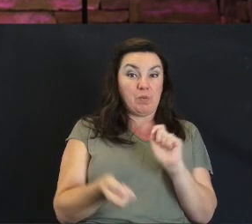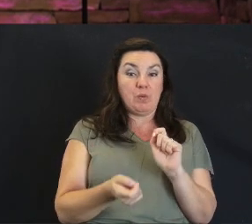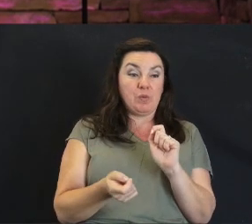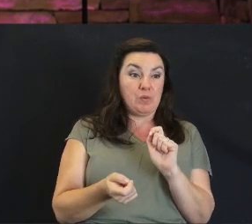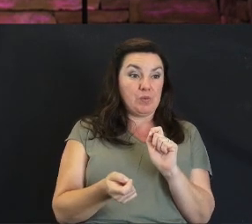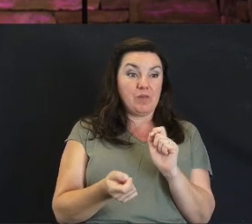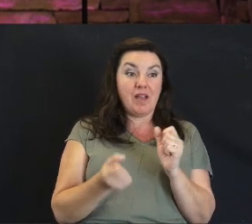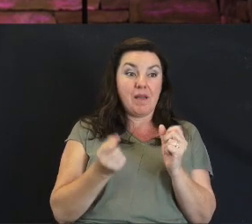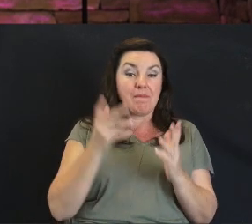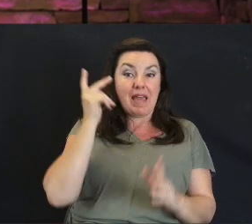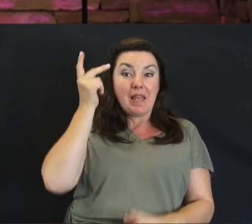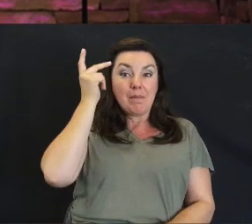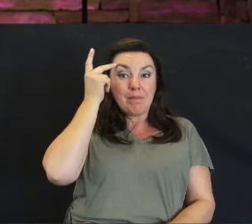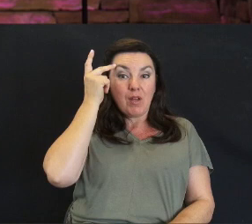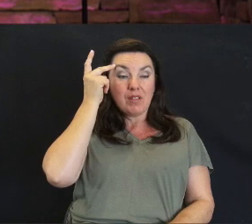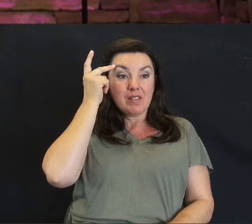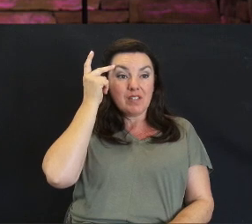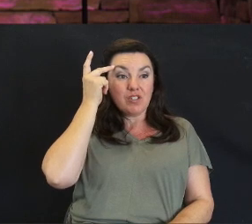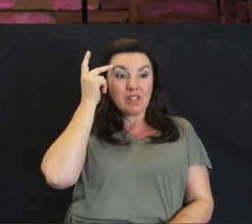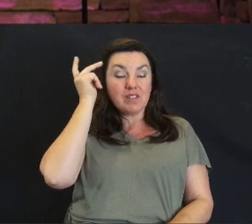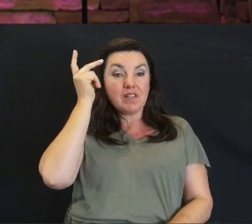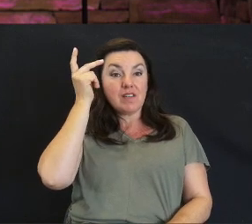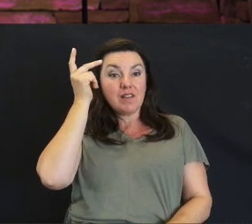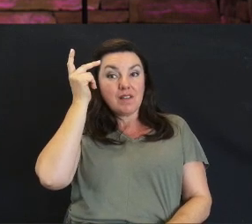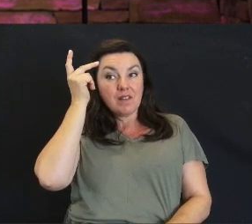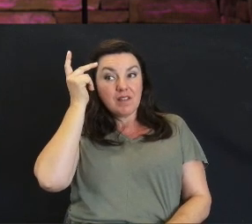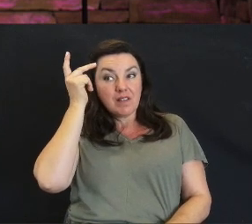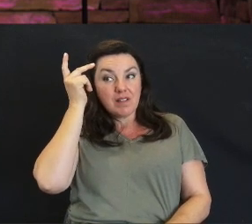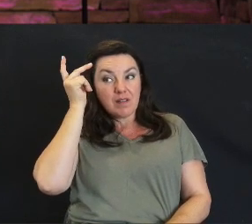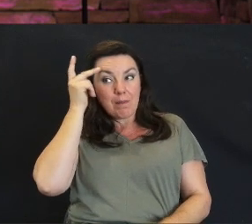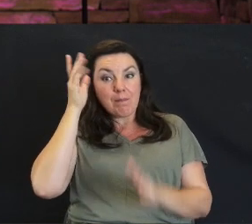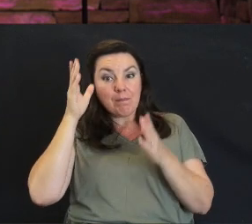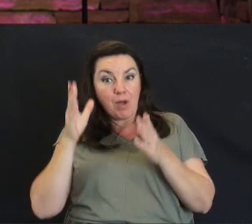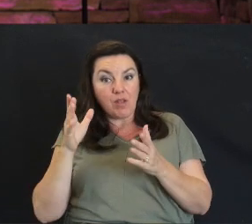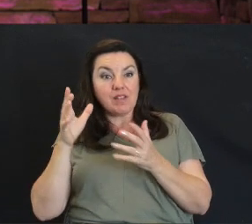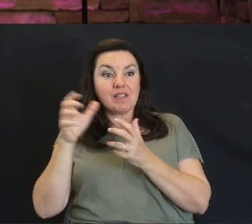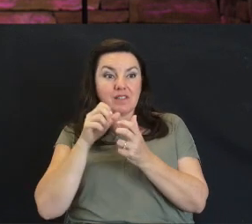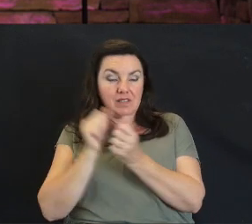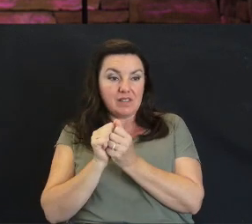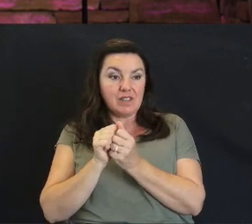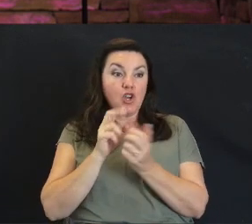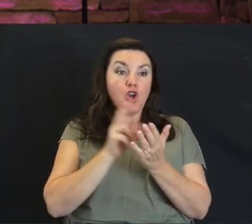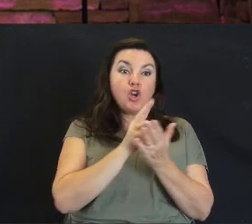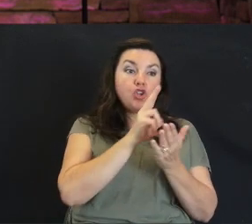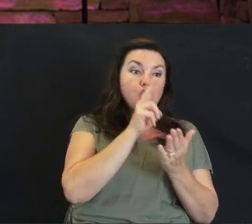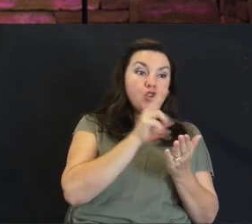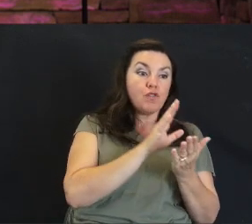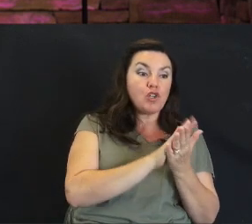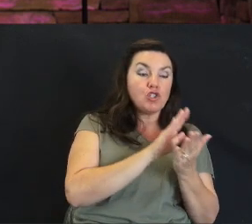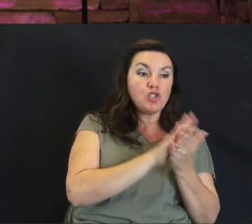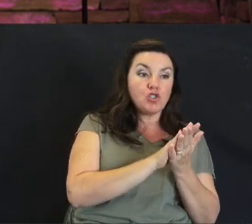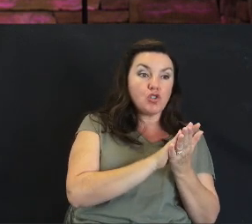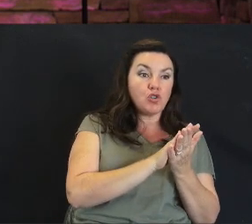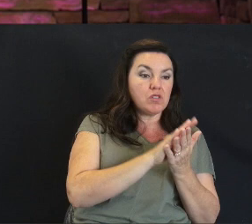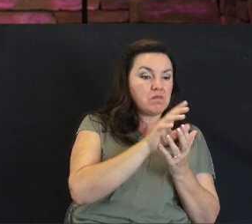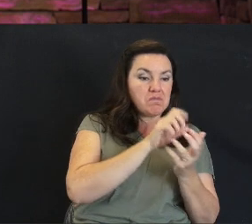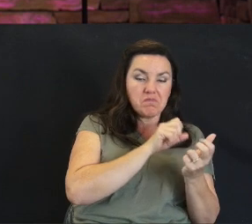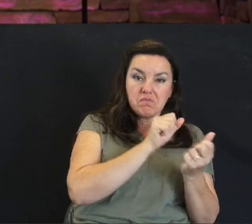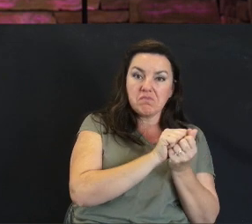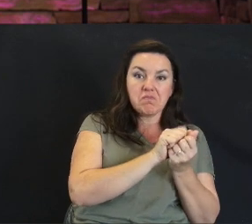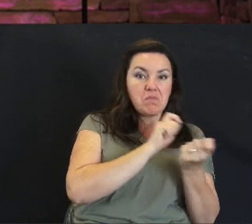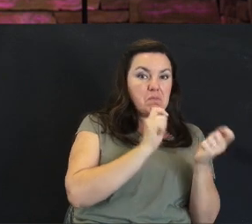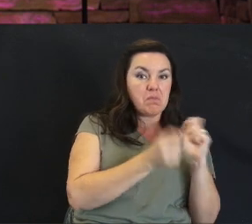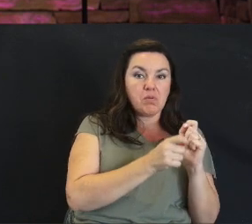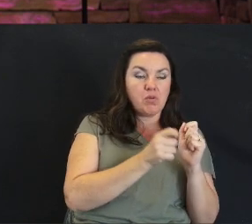Many politicians Are politicians Politicians and politics Has been compromised Our universities And school systems By and large Have been compromised